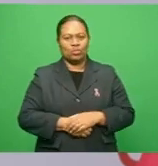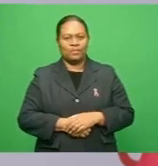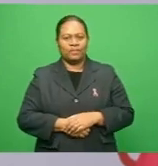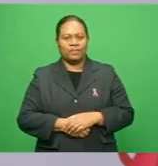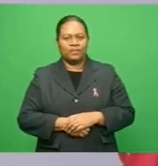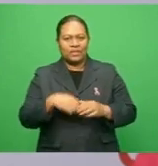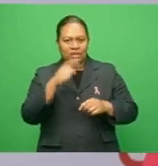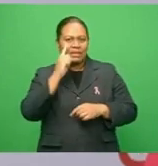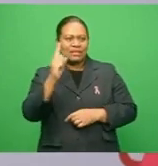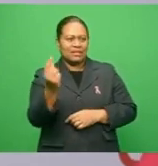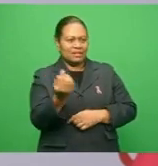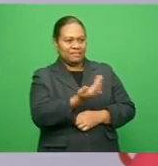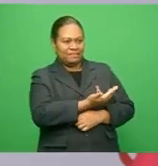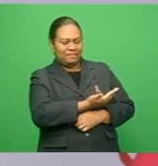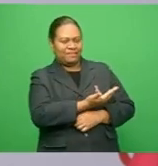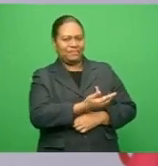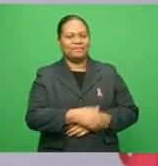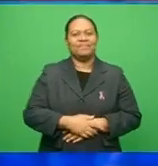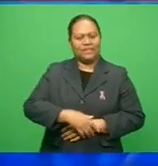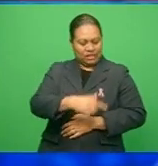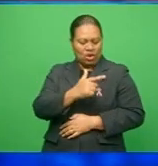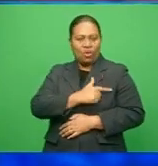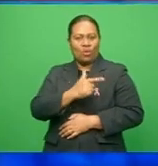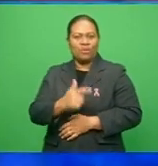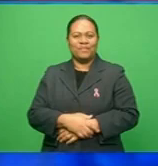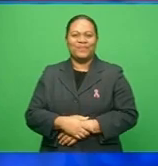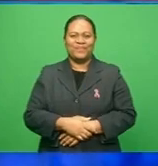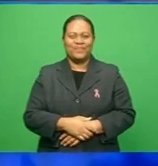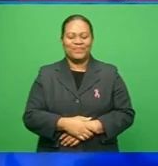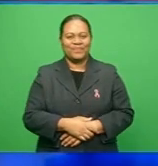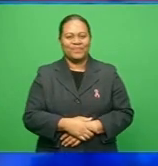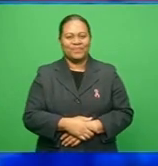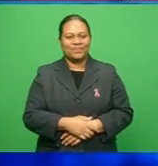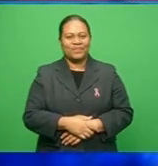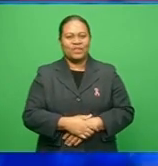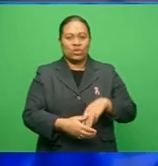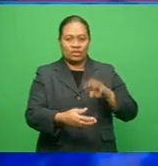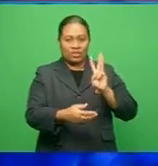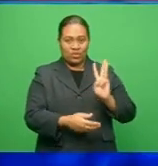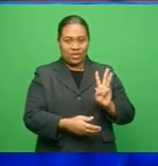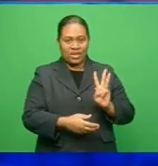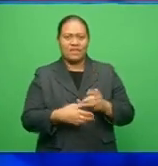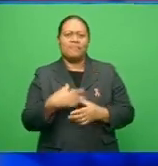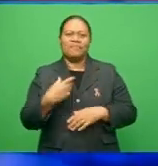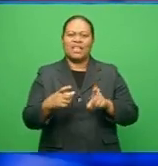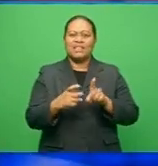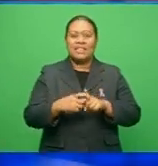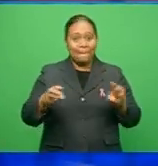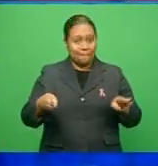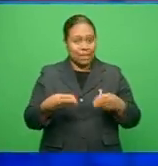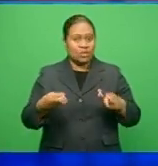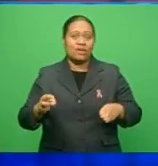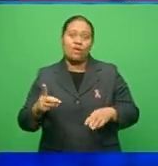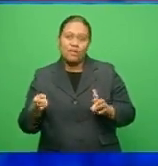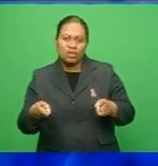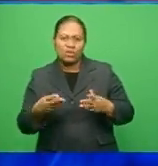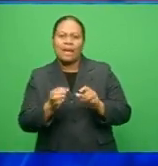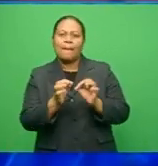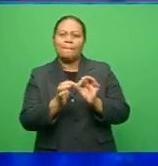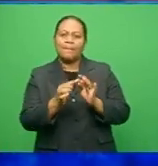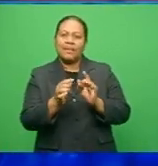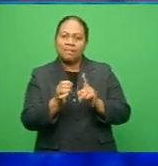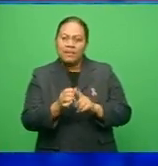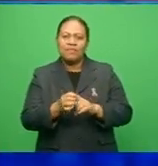can see comes with a logo. The 3 new apps are D-Music for music, Beep for